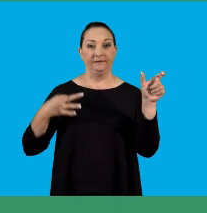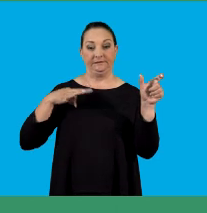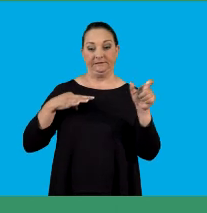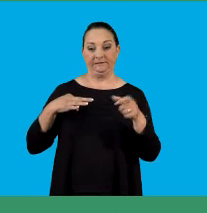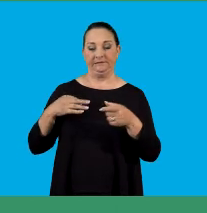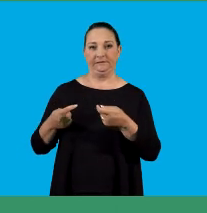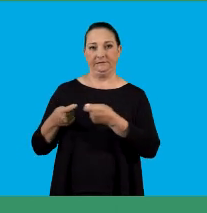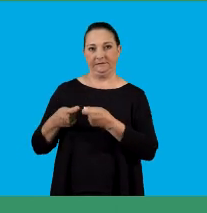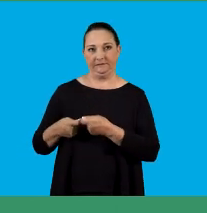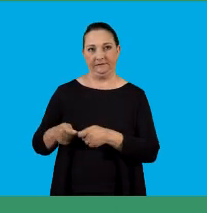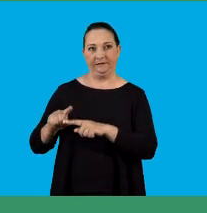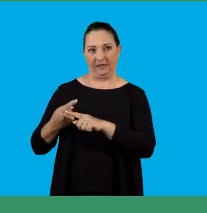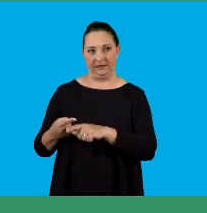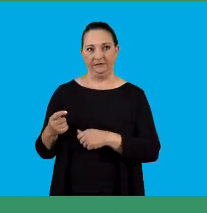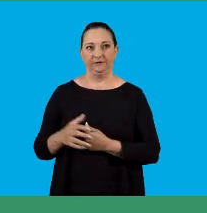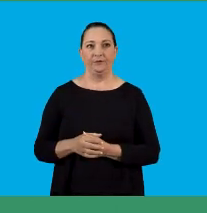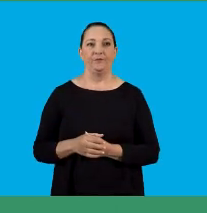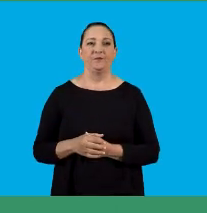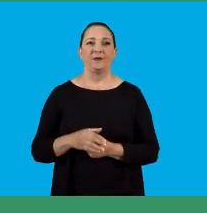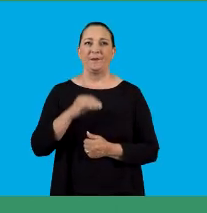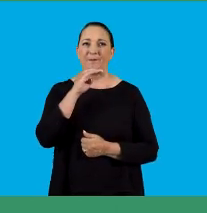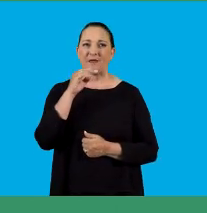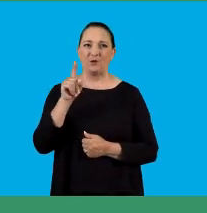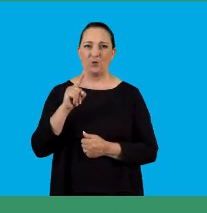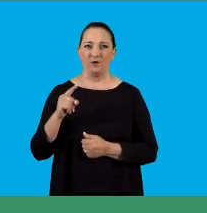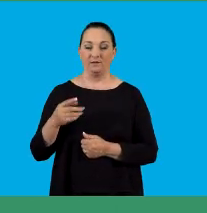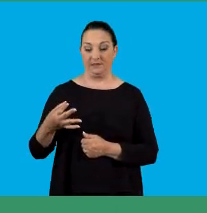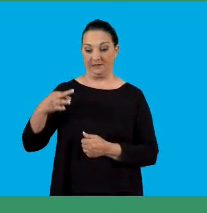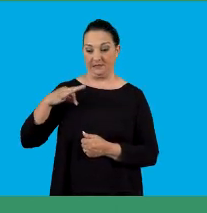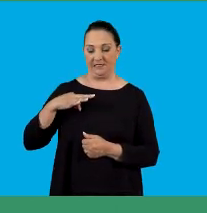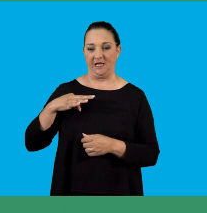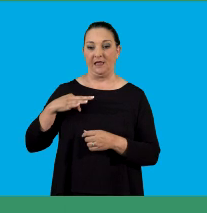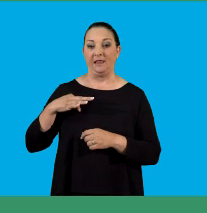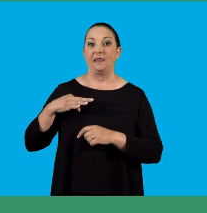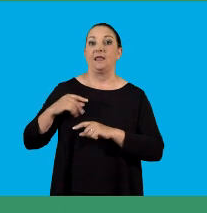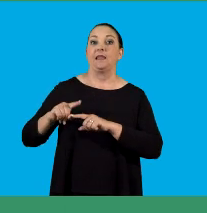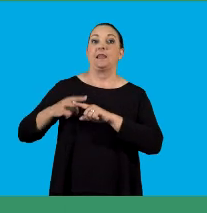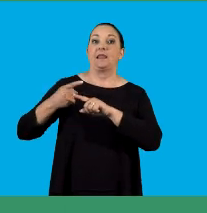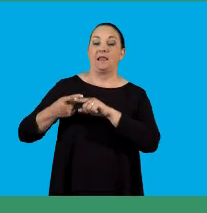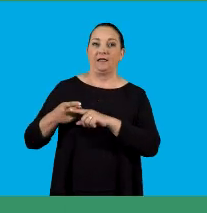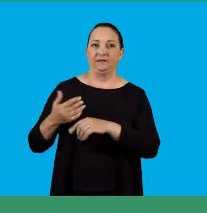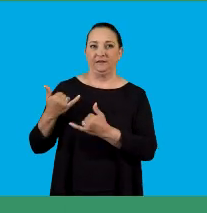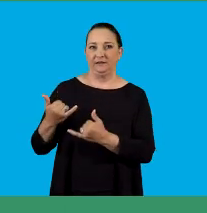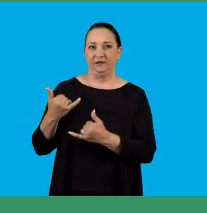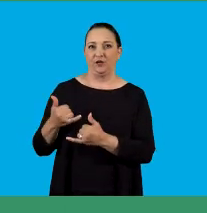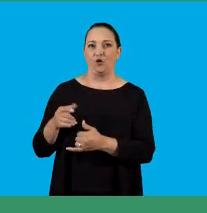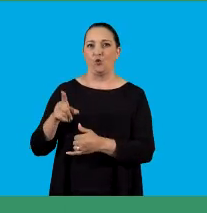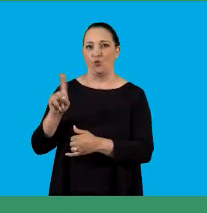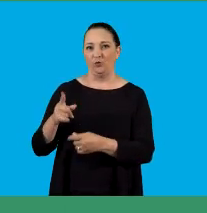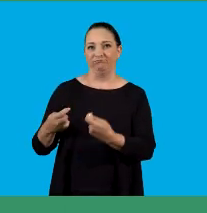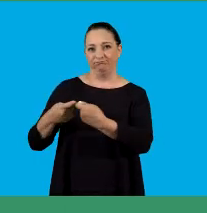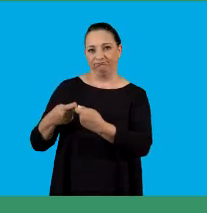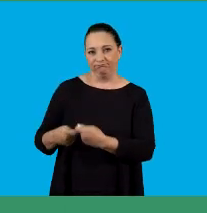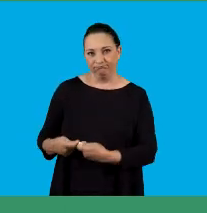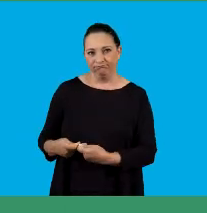the fringe benefits. It is a compensation beyond a regular wage or salary to an employee, which are